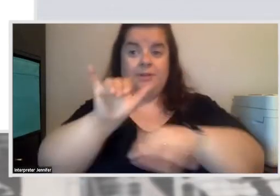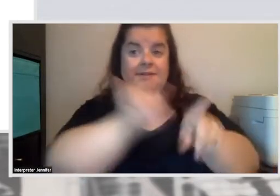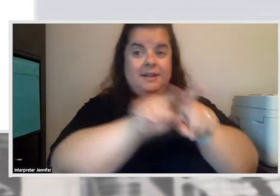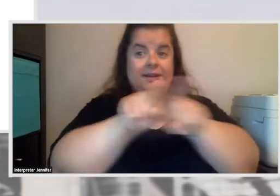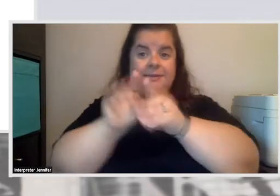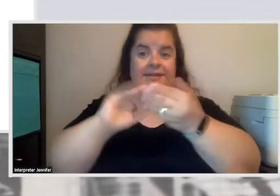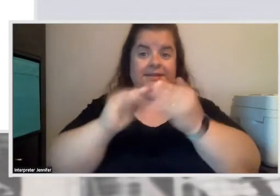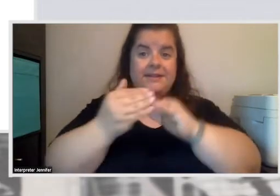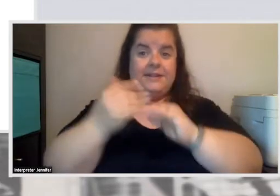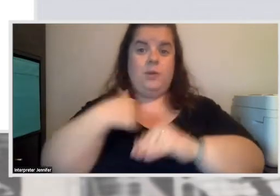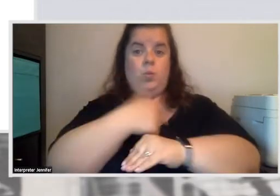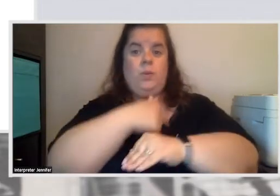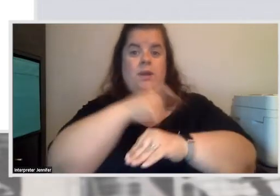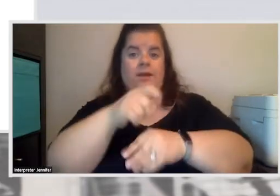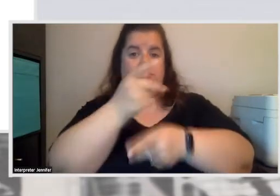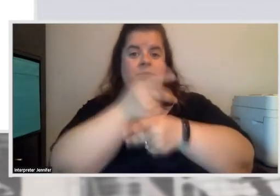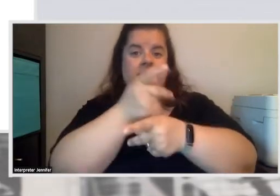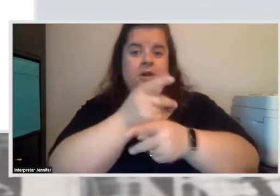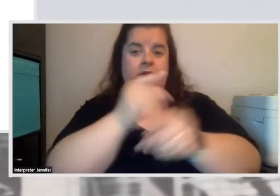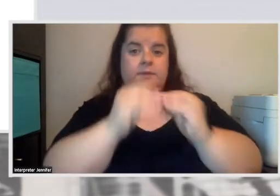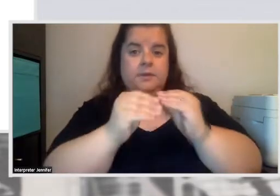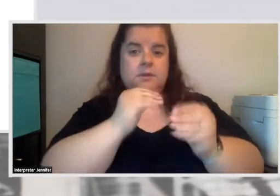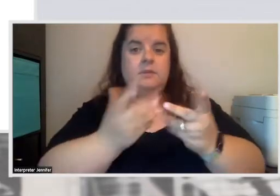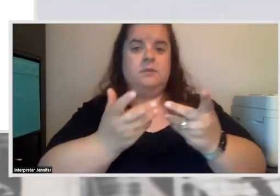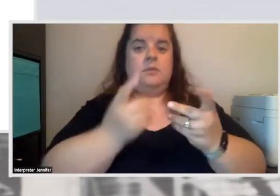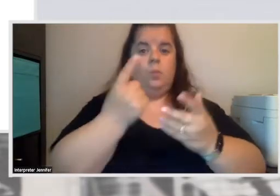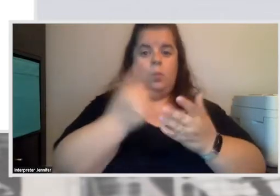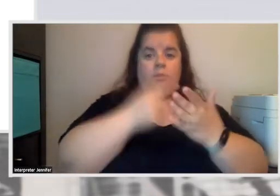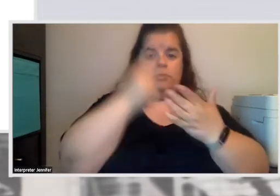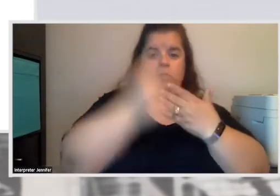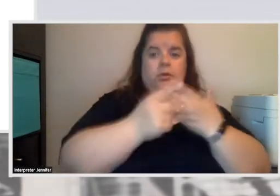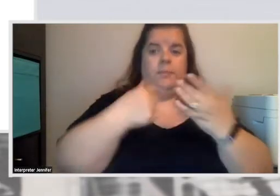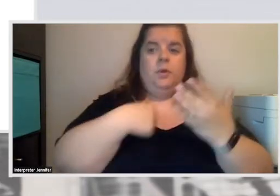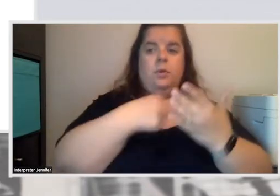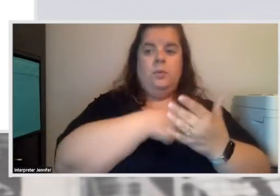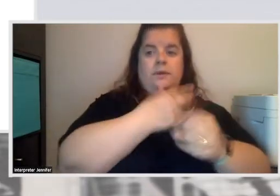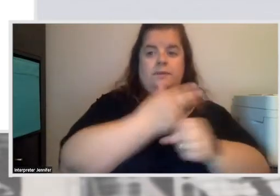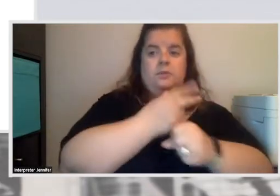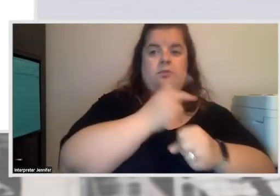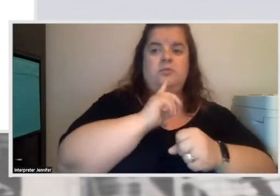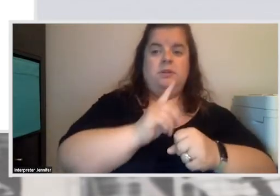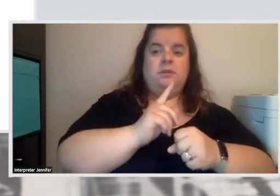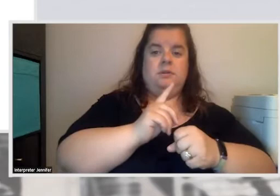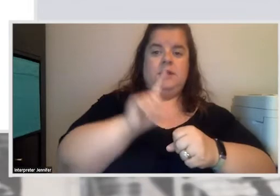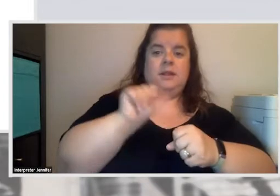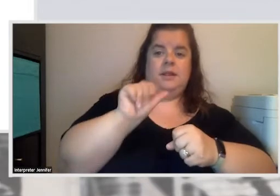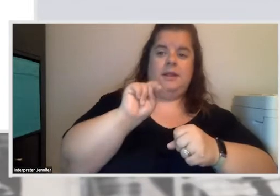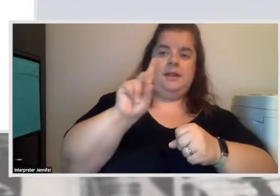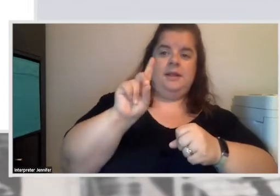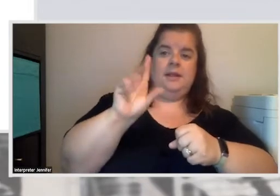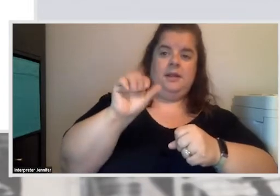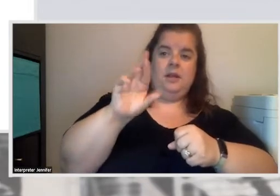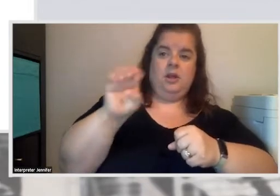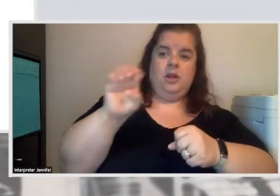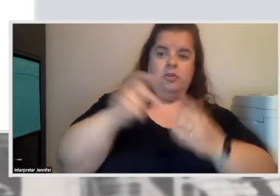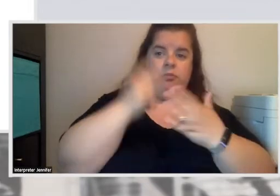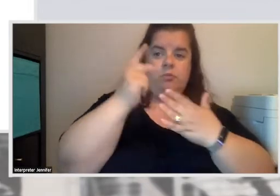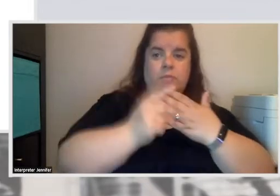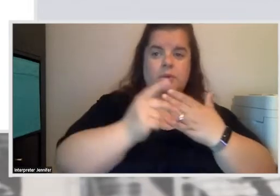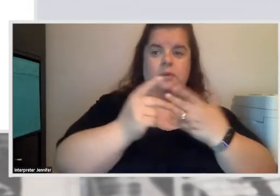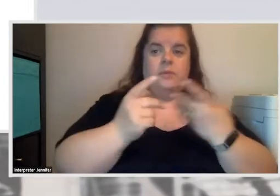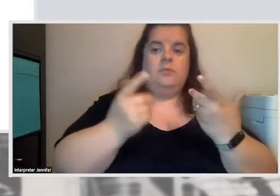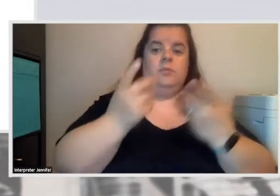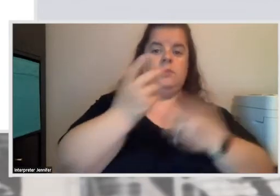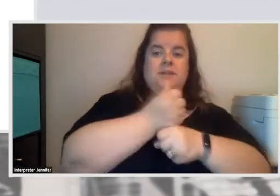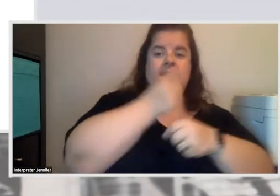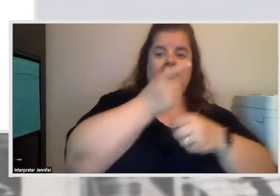maintain. A program and a tool that we've advanced that we're really proud of is our land care program, where we've taken this portfolio